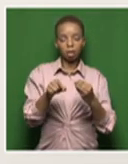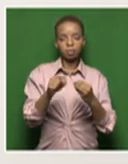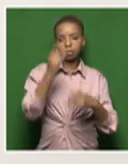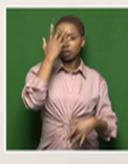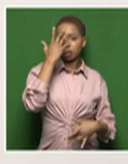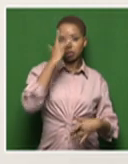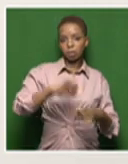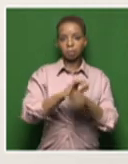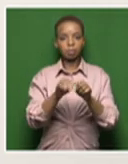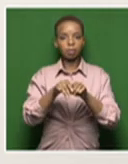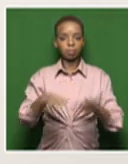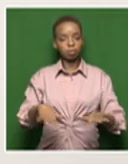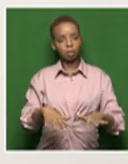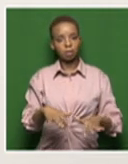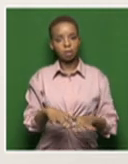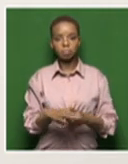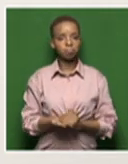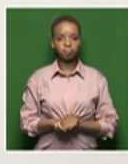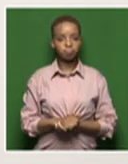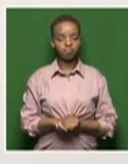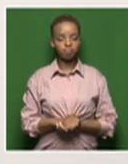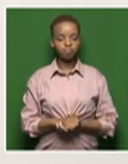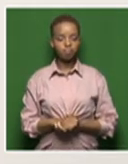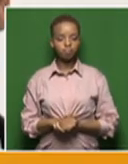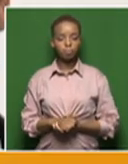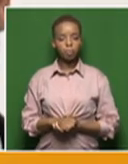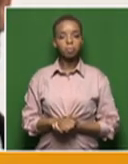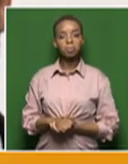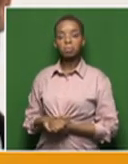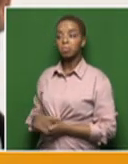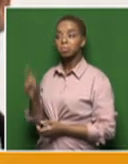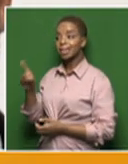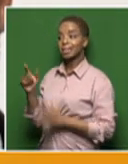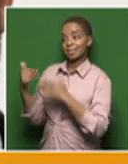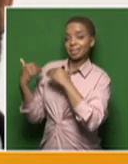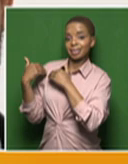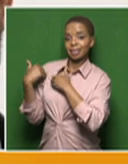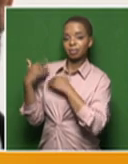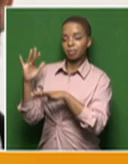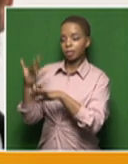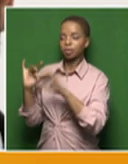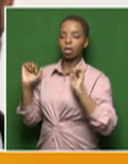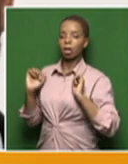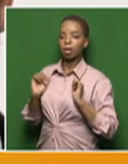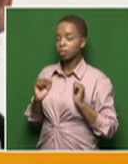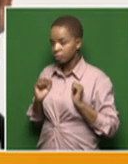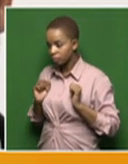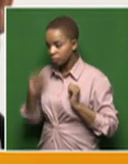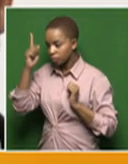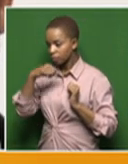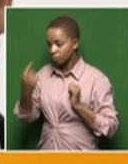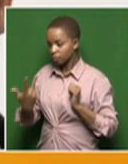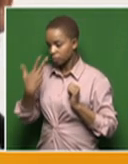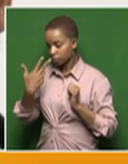transmitting the virus via the device. So this is a safer, touch-free facial device. How will it be safer